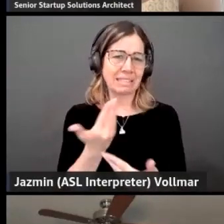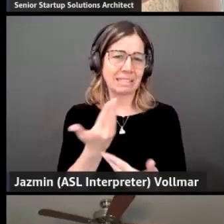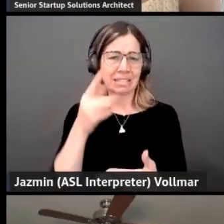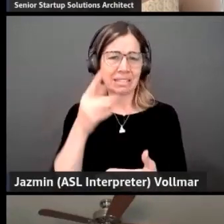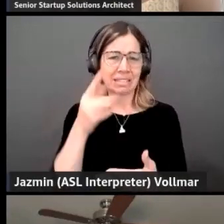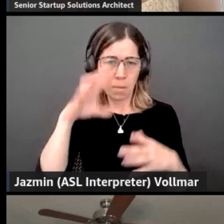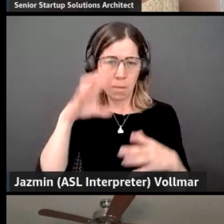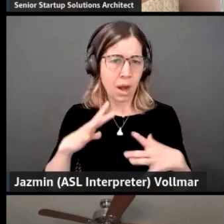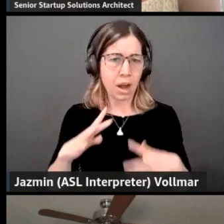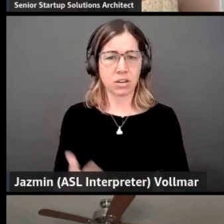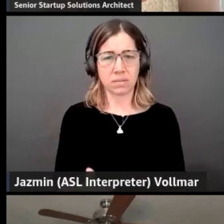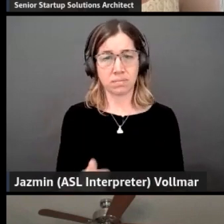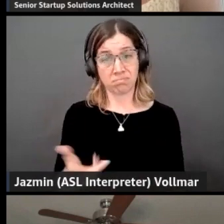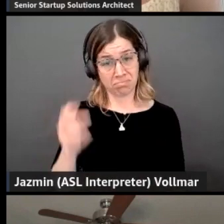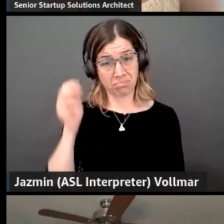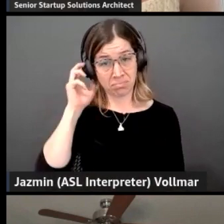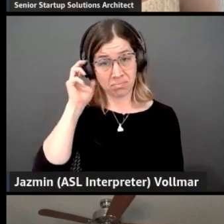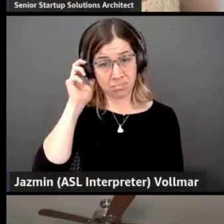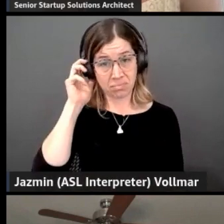There you go.